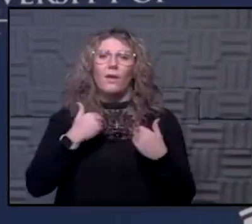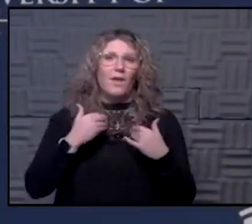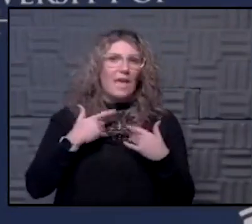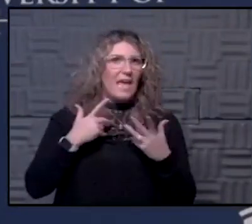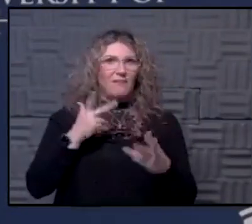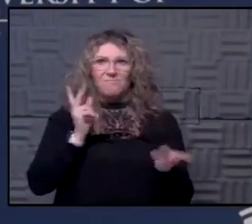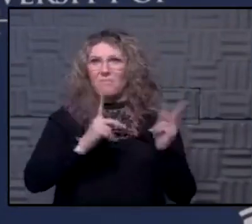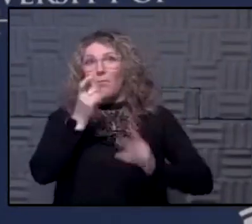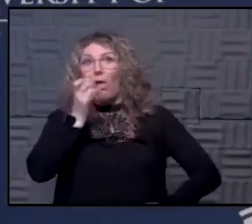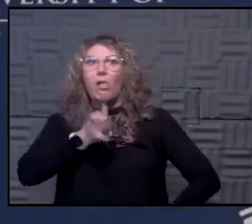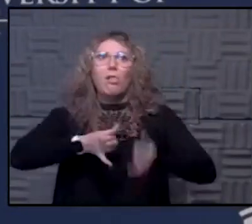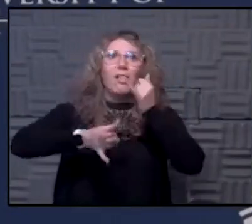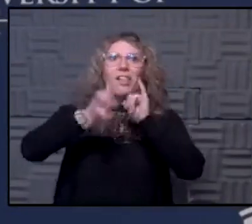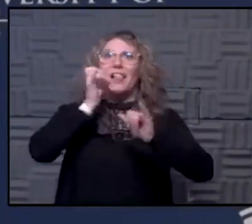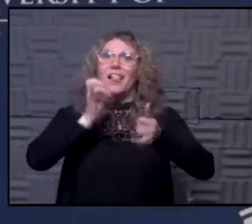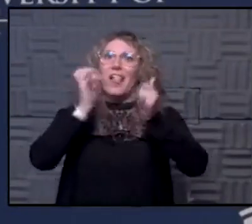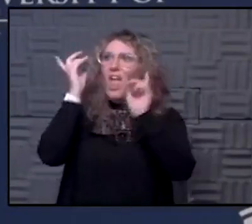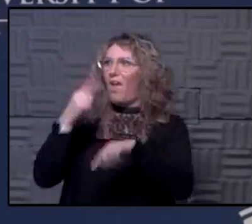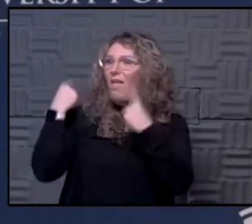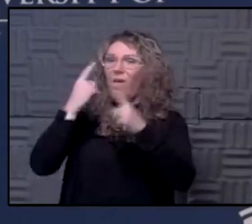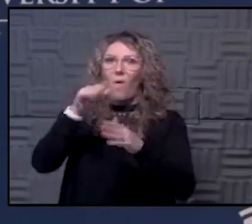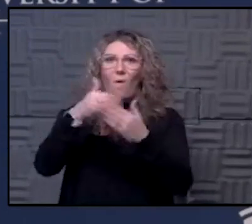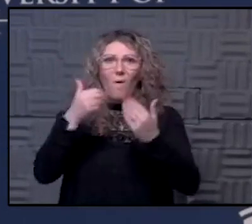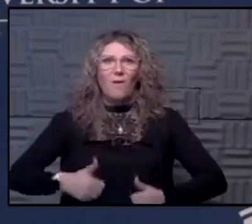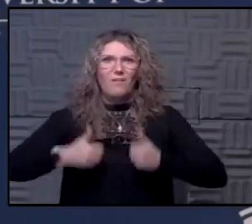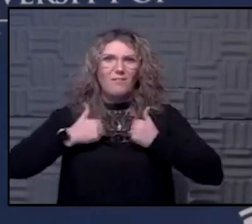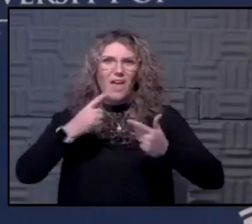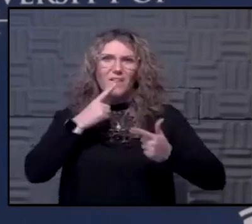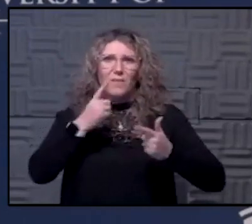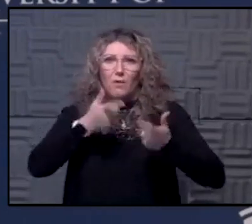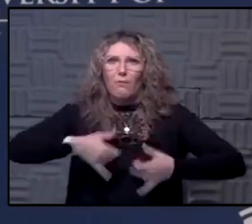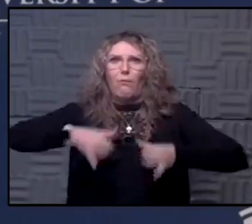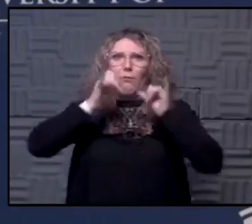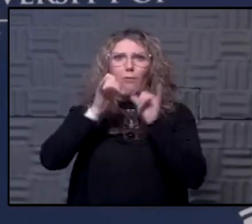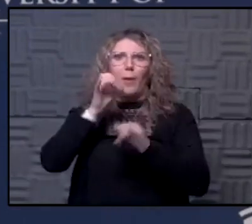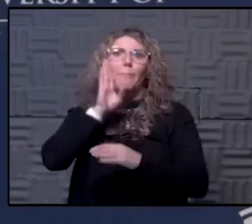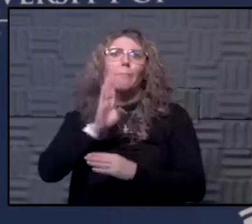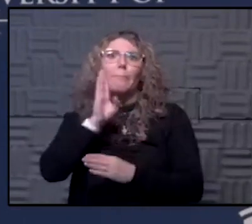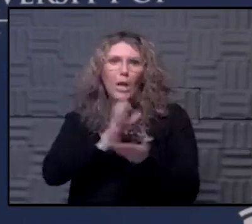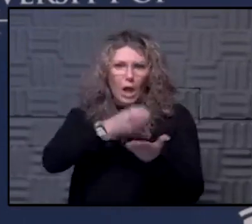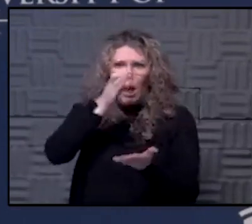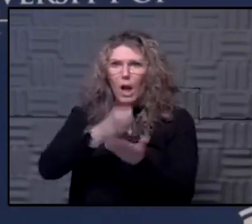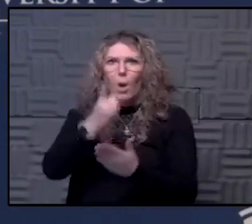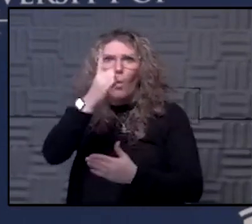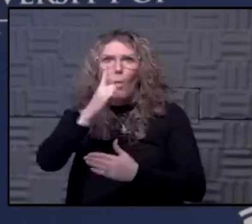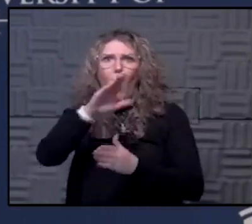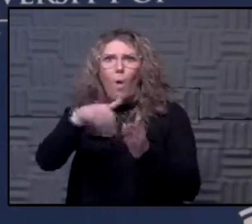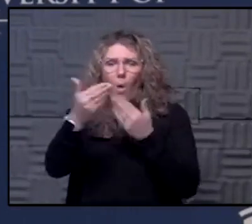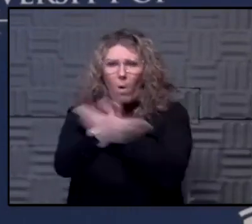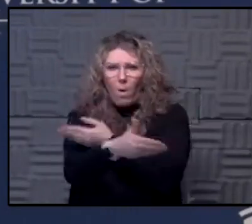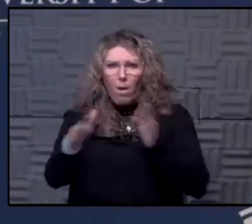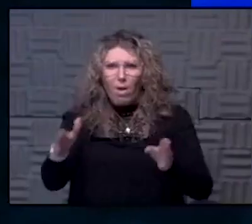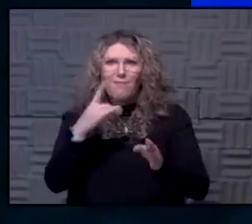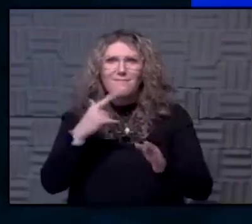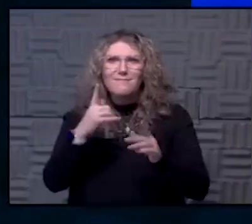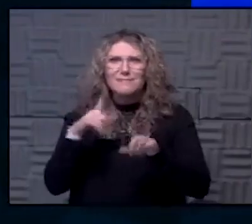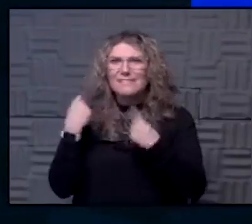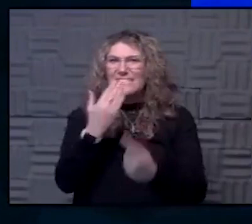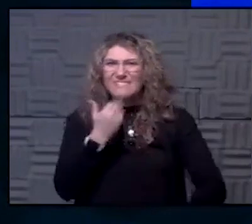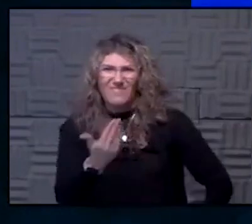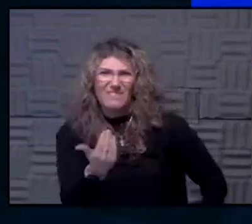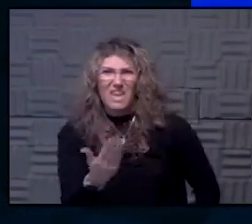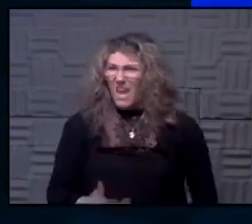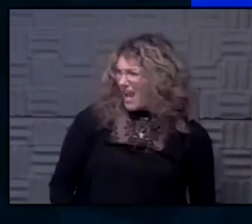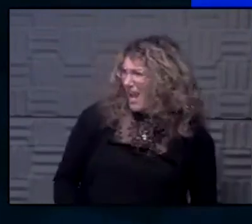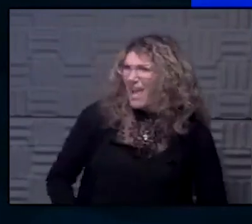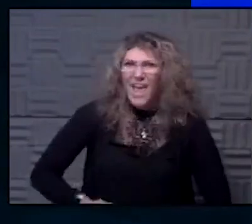whole life. I've seen patients who say they've had a case of beer every day since they're 15 years old, and you look at their labs and they're okay, I just gotta say, how